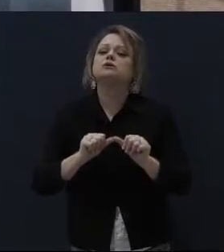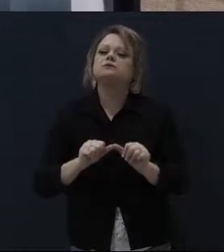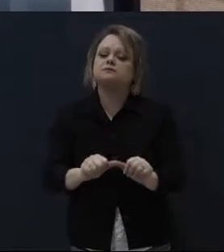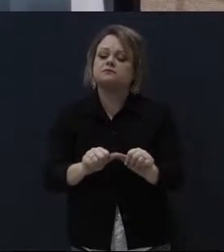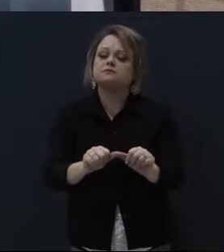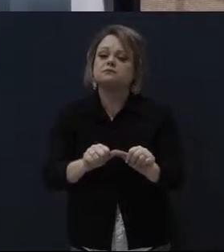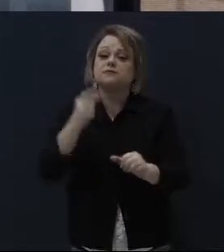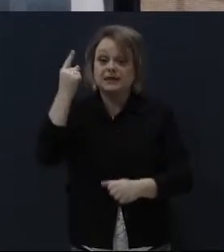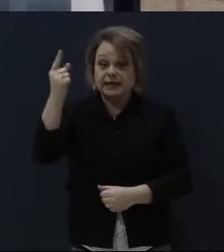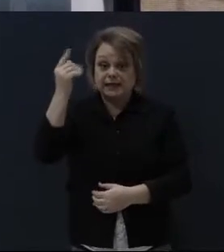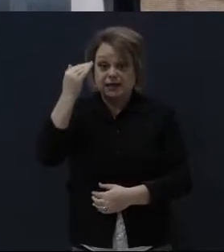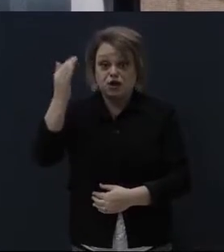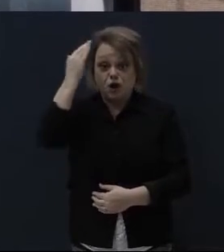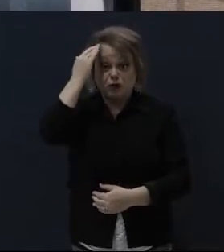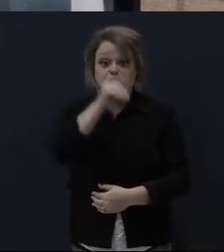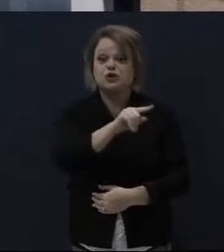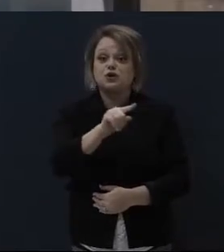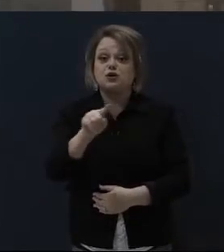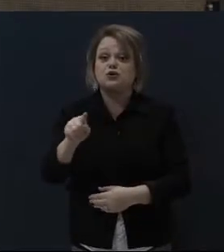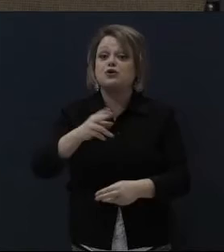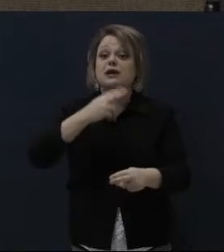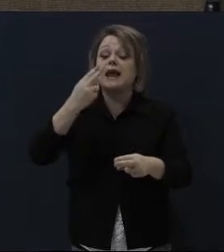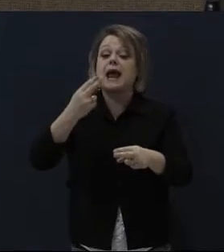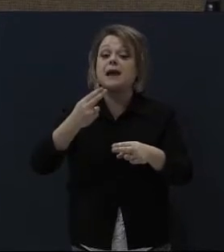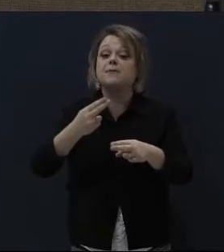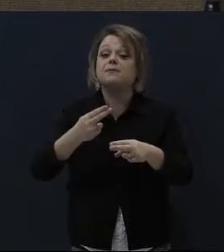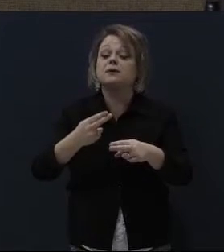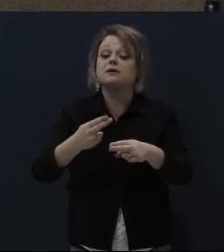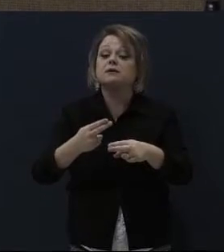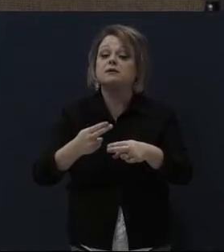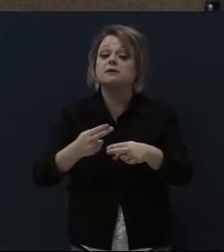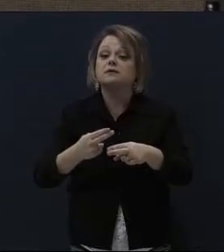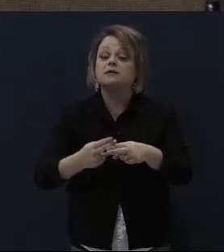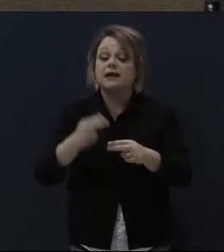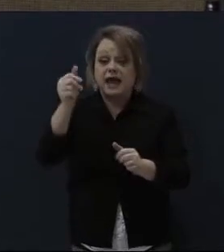loss, and he knows my name.